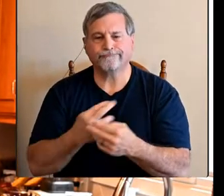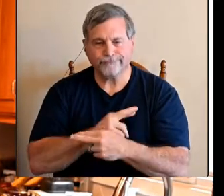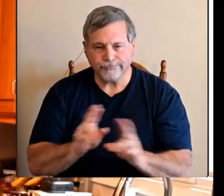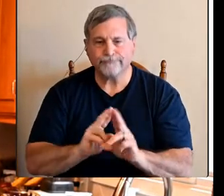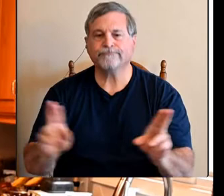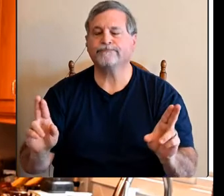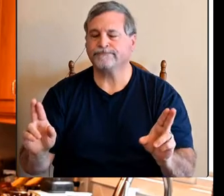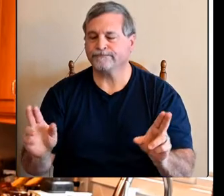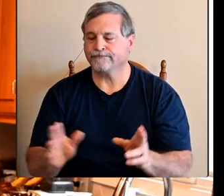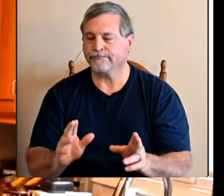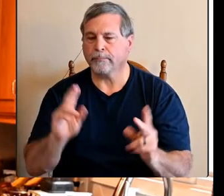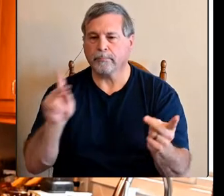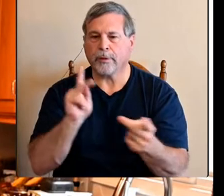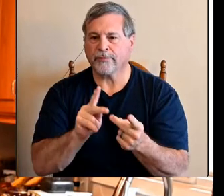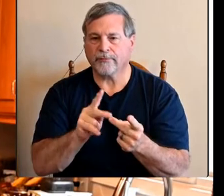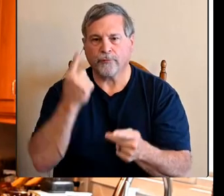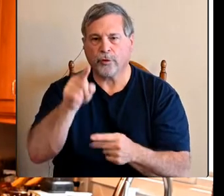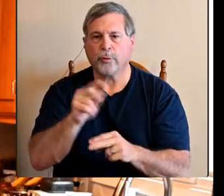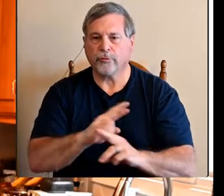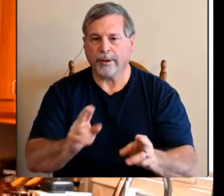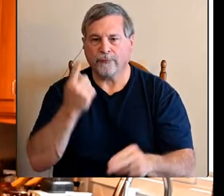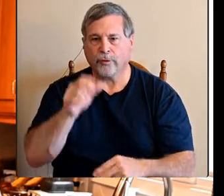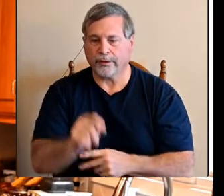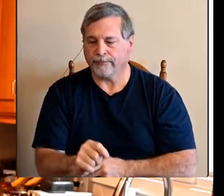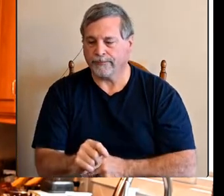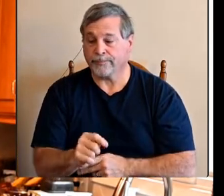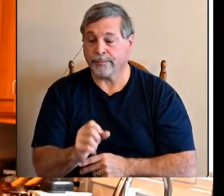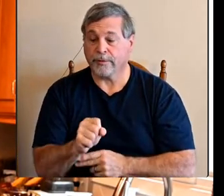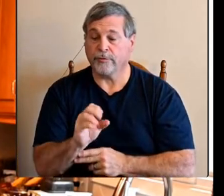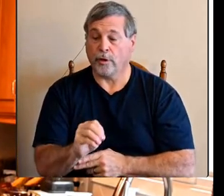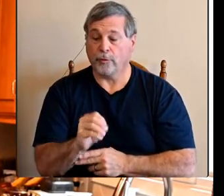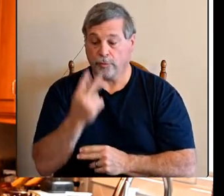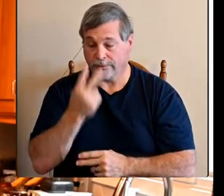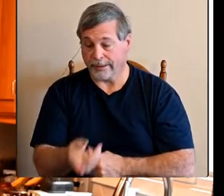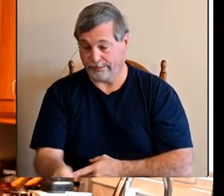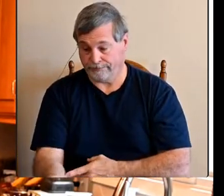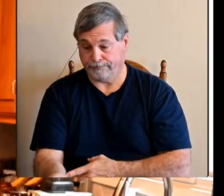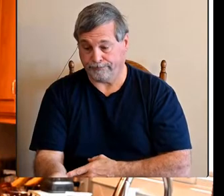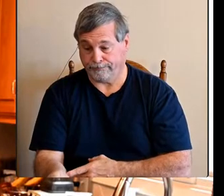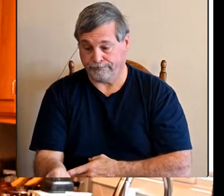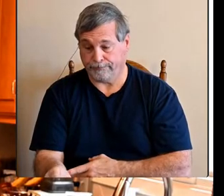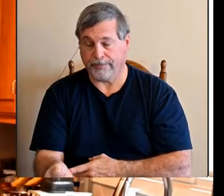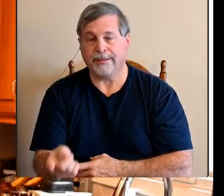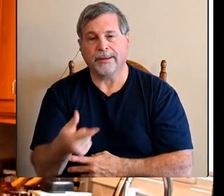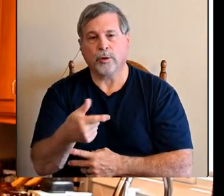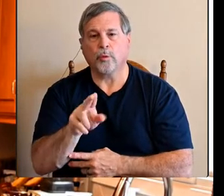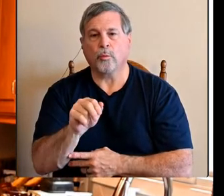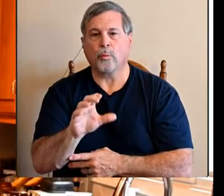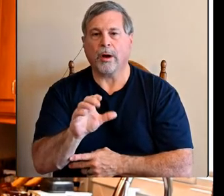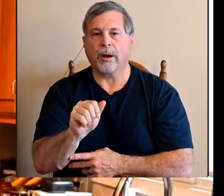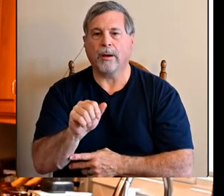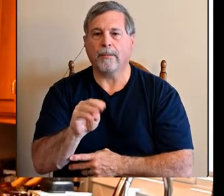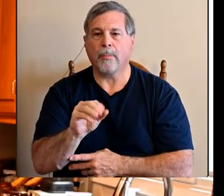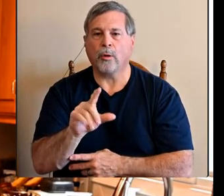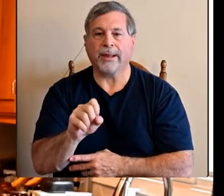just right for you when you get ready for it so if you can see there is our guacamole it only